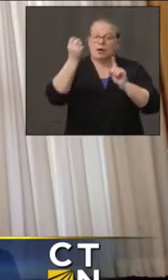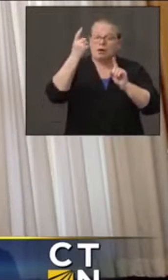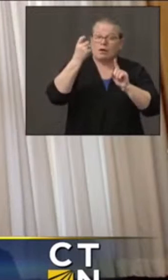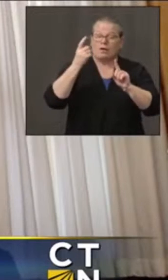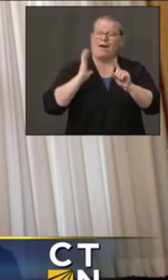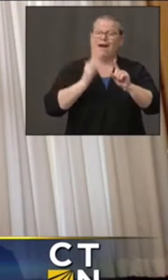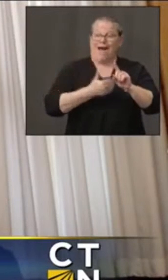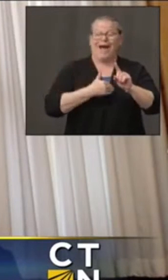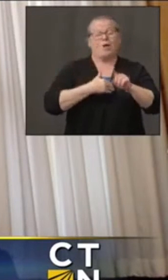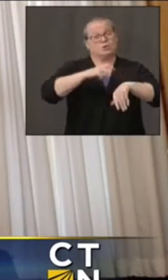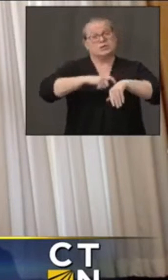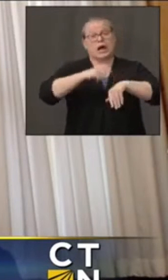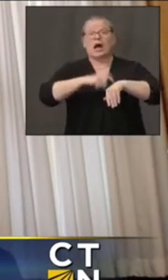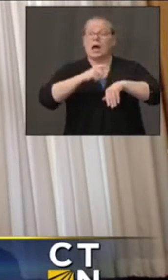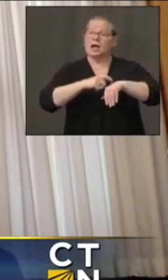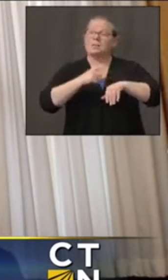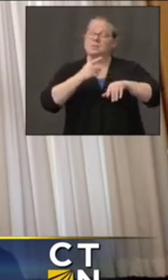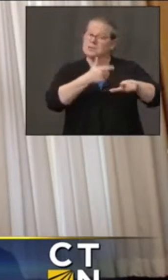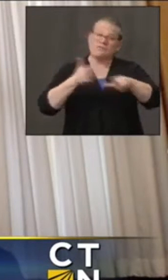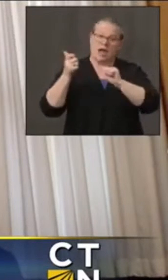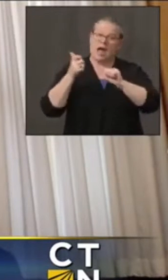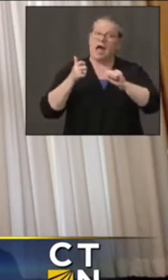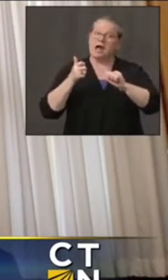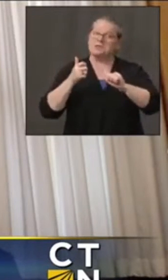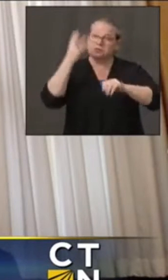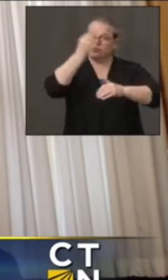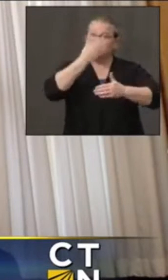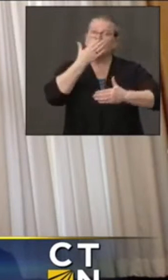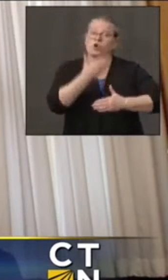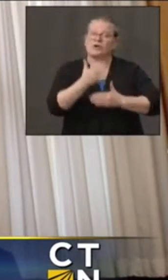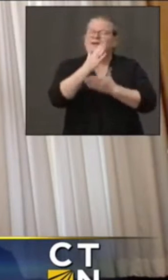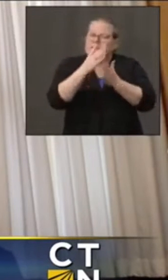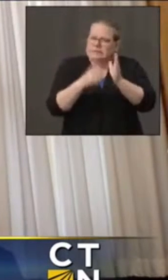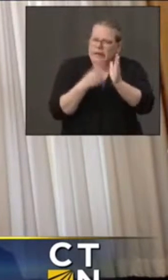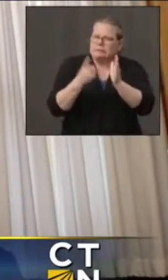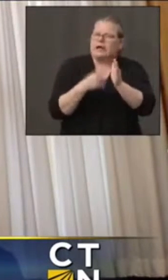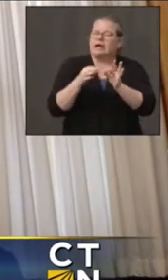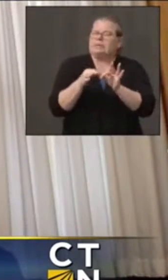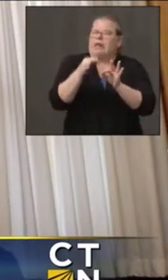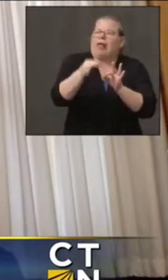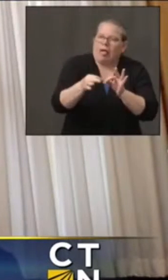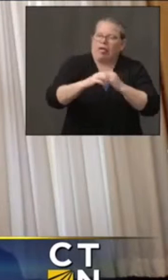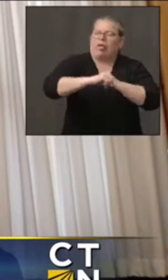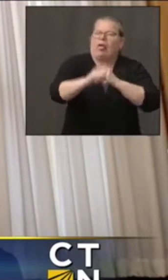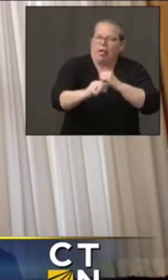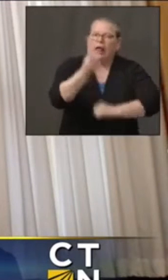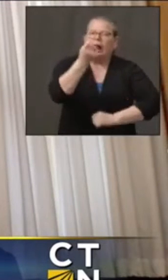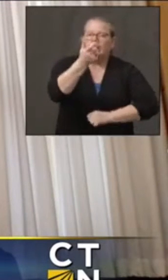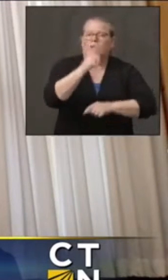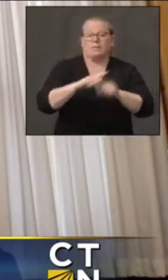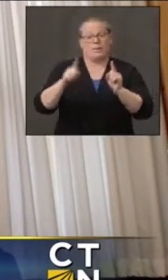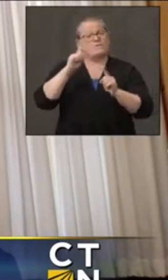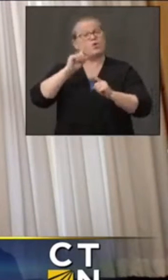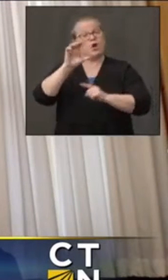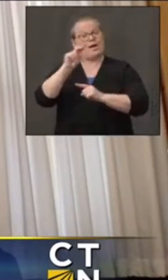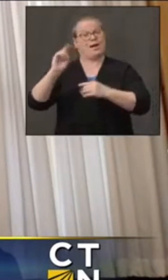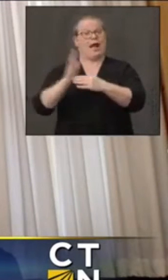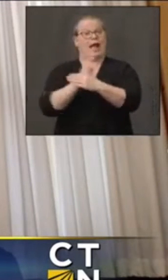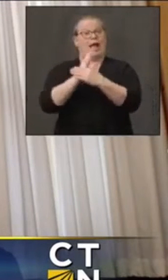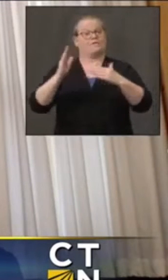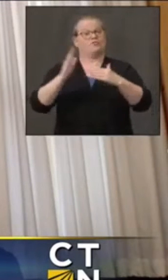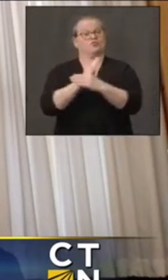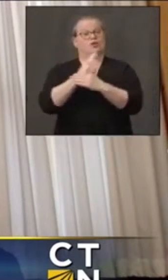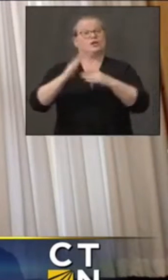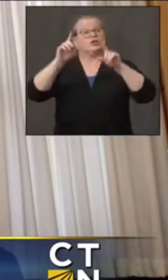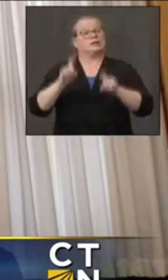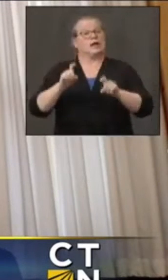know there are occasional cases where it may take longer, but the median turnaround time for tests in the state of Connecticut right now is 24 hours,